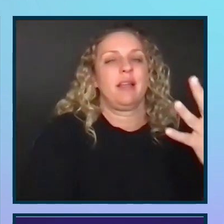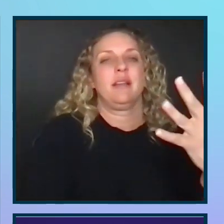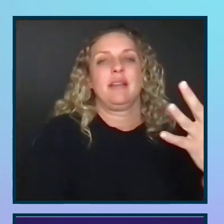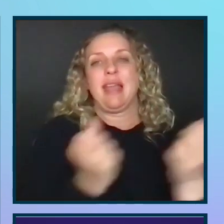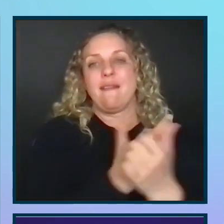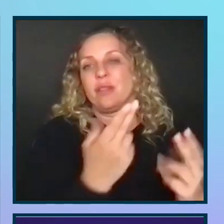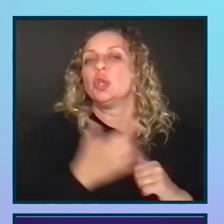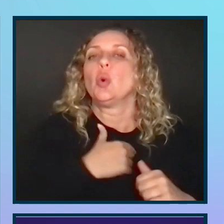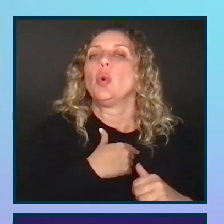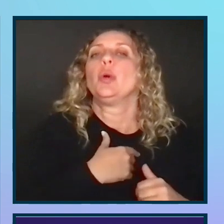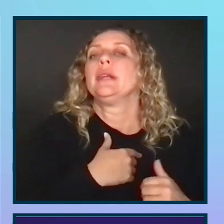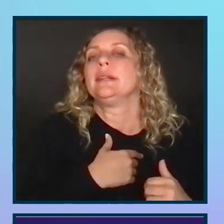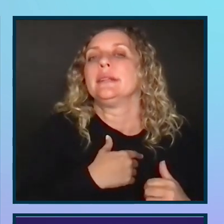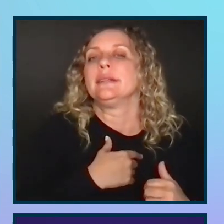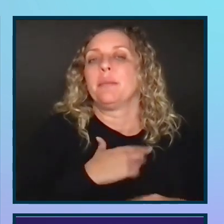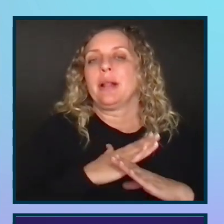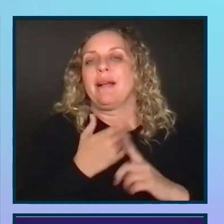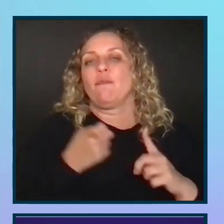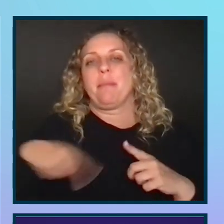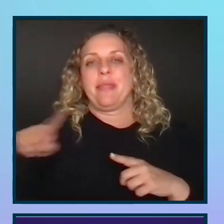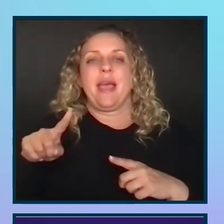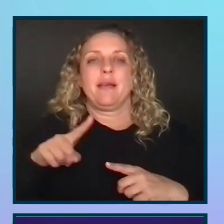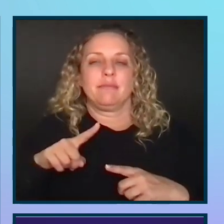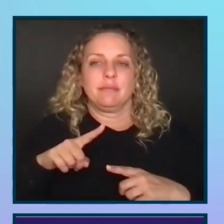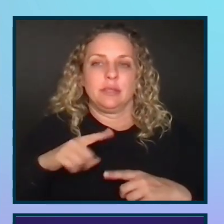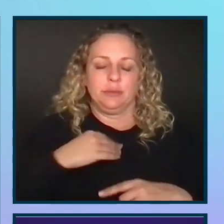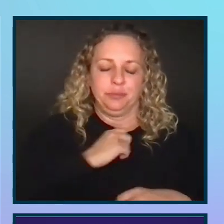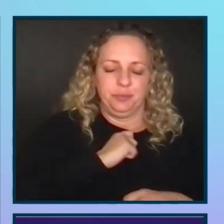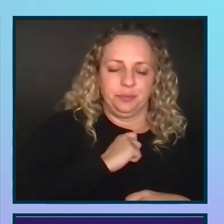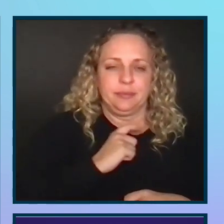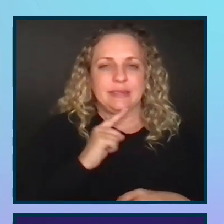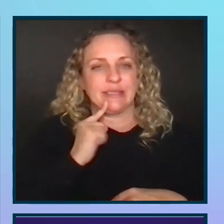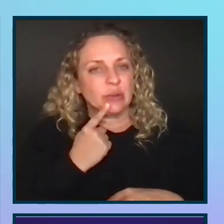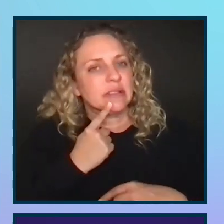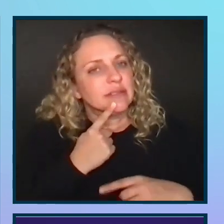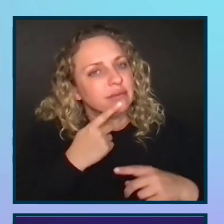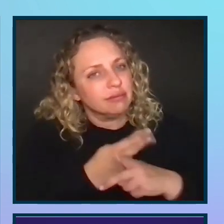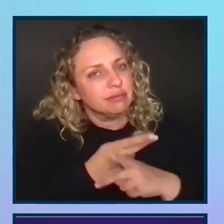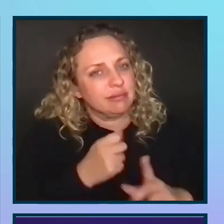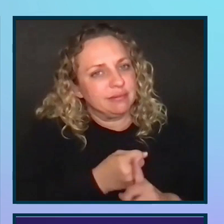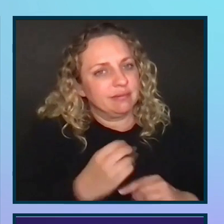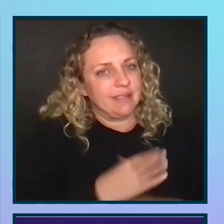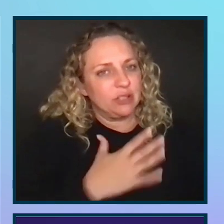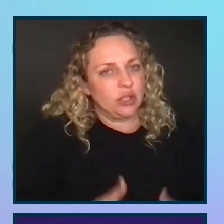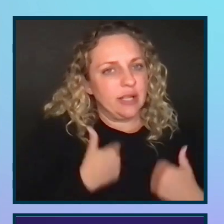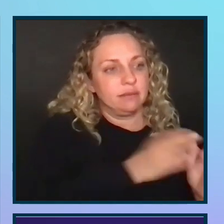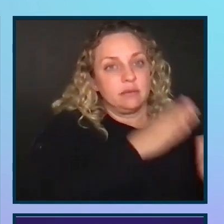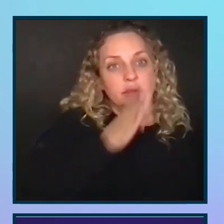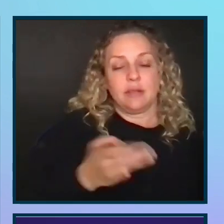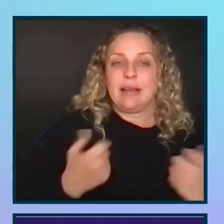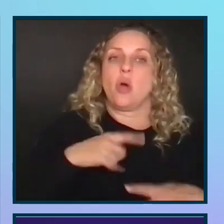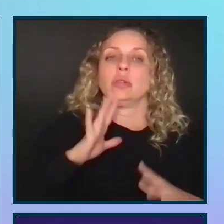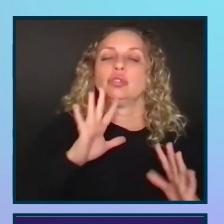a user can't finish, people from access to serious care. Awesome. Section 2. Let's